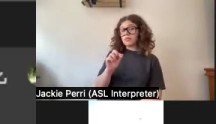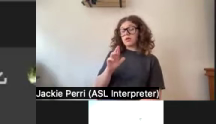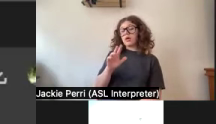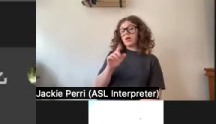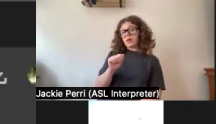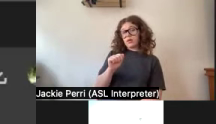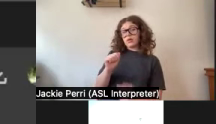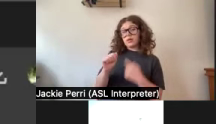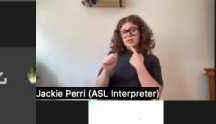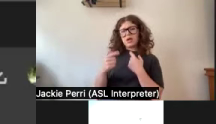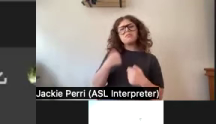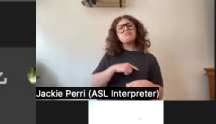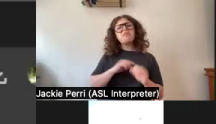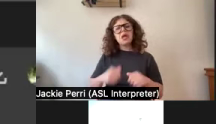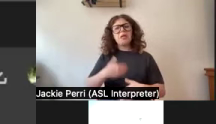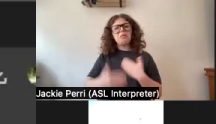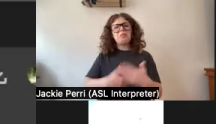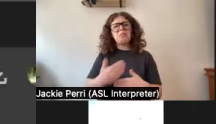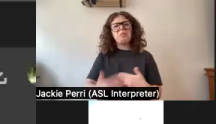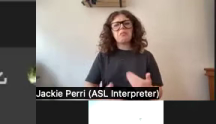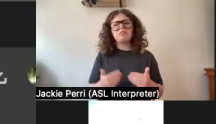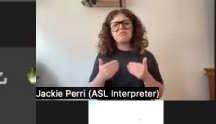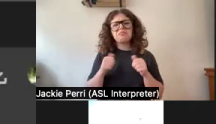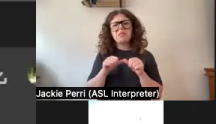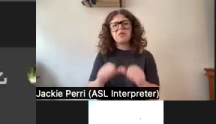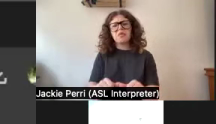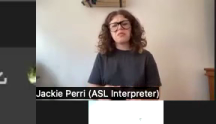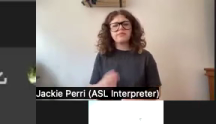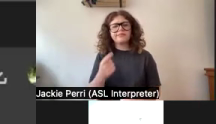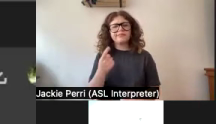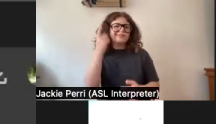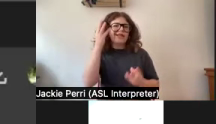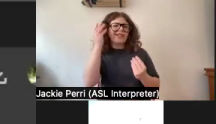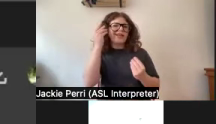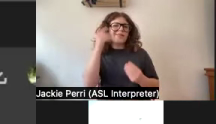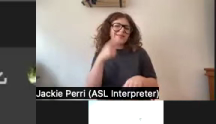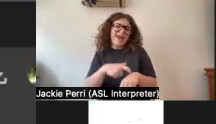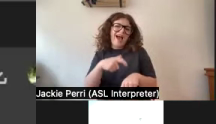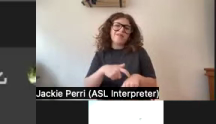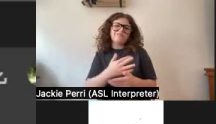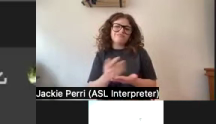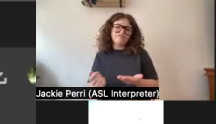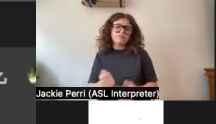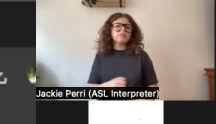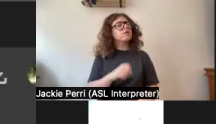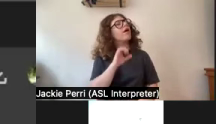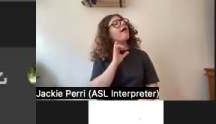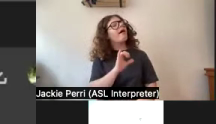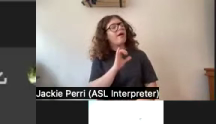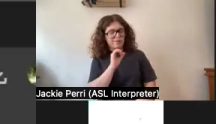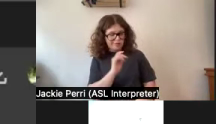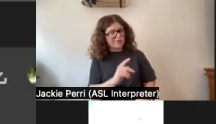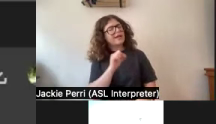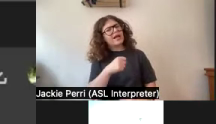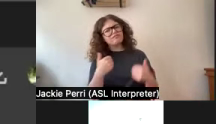Uh, keep moving, for the sake of time. sí, yes, ok, Carla. está bien. All right, that's fine